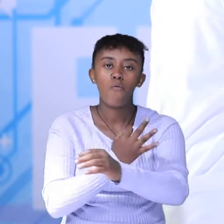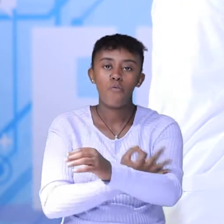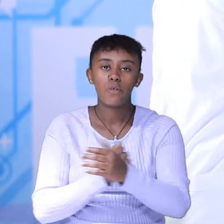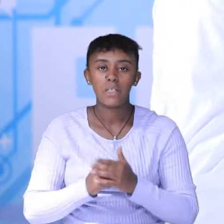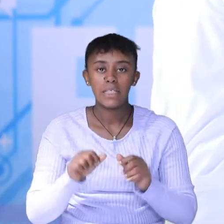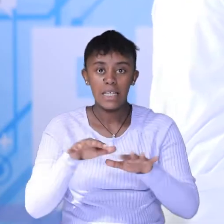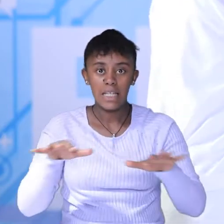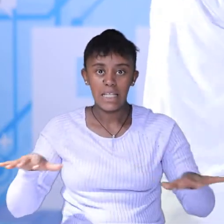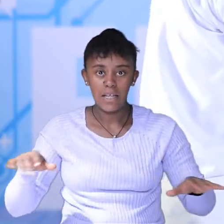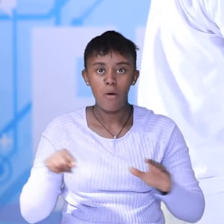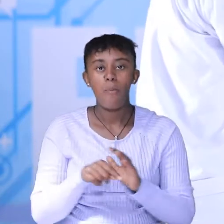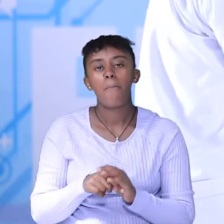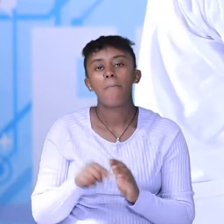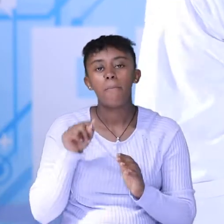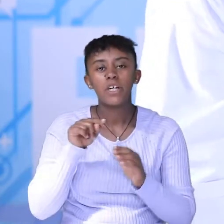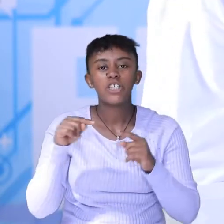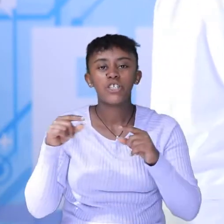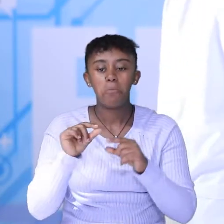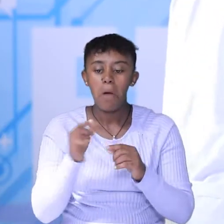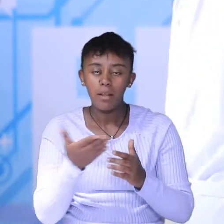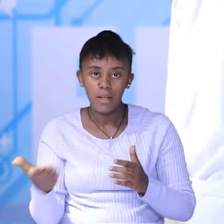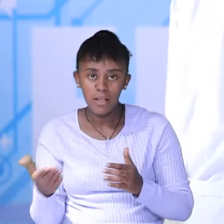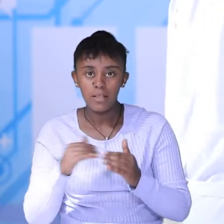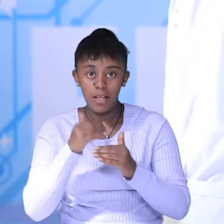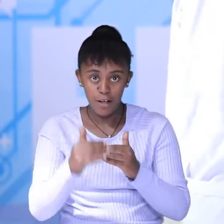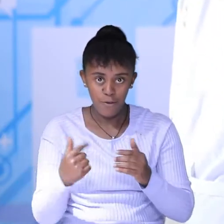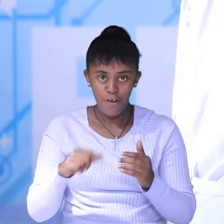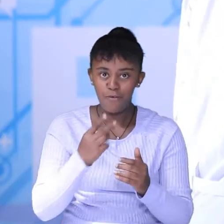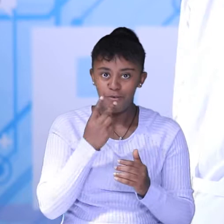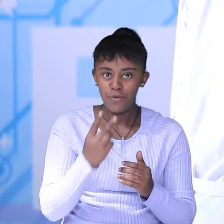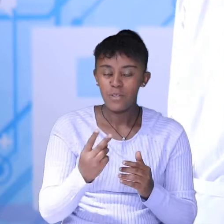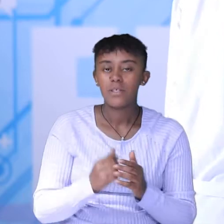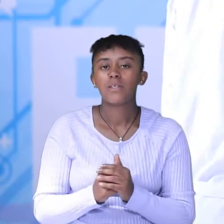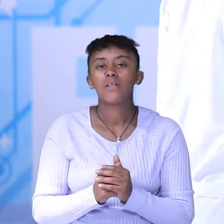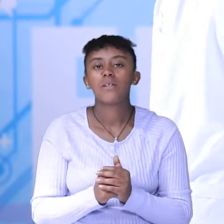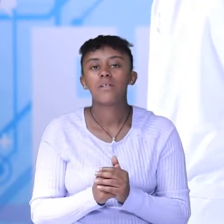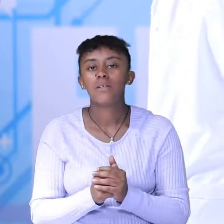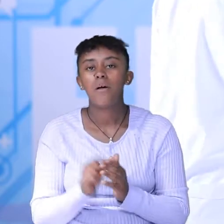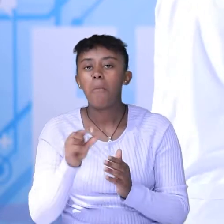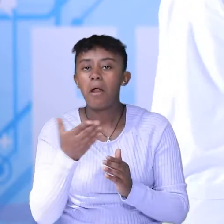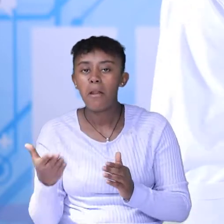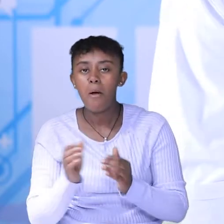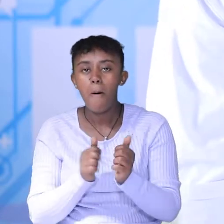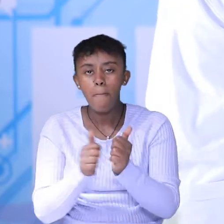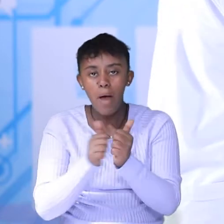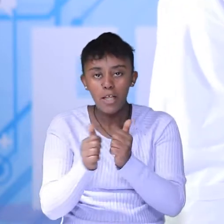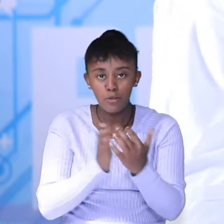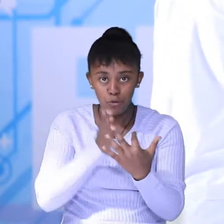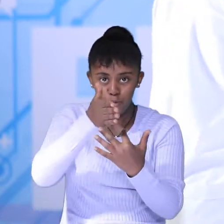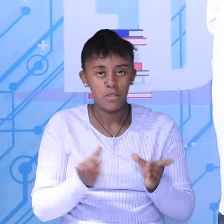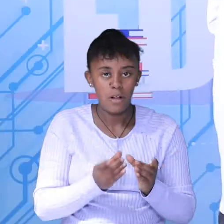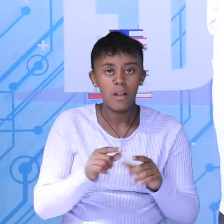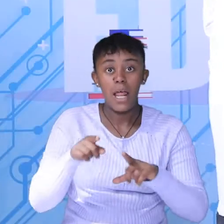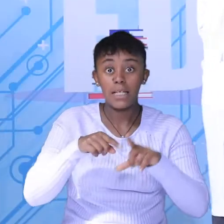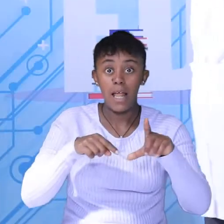on a point charge particle. Then we have tried to see enormous amount of point charge particles passing through a length